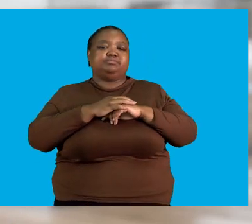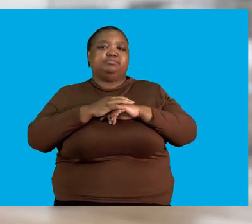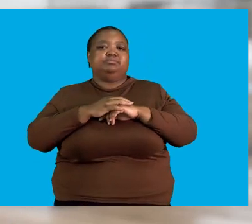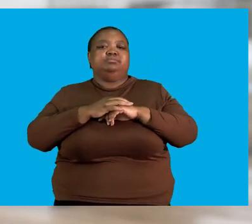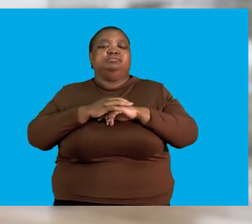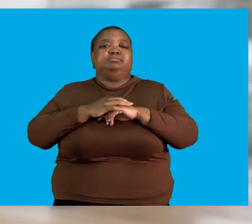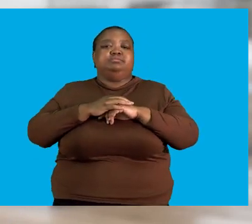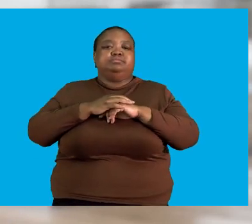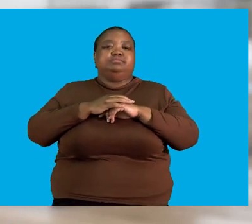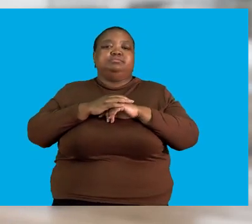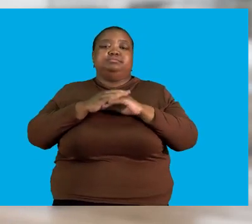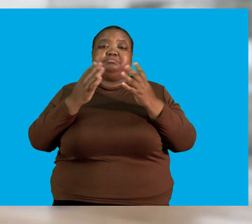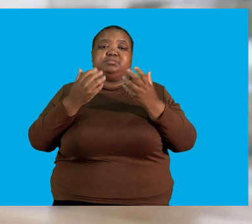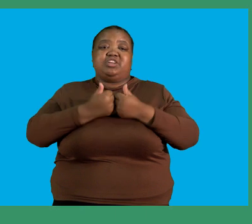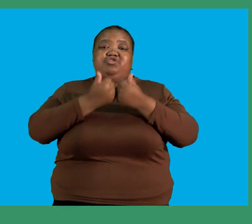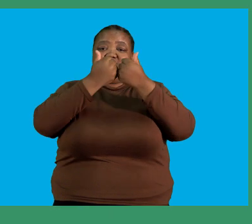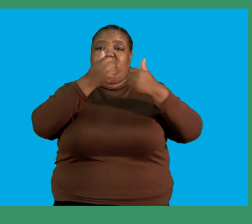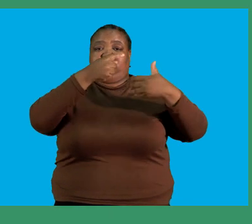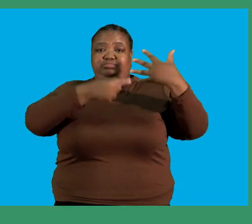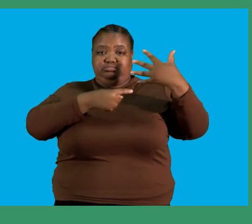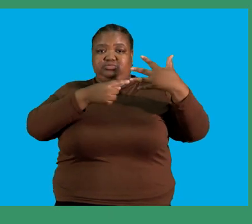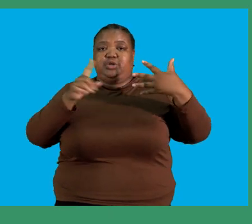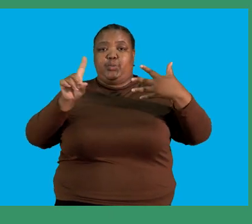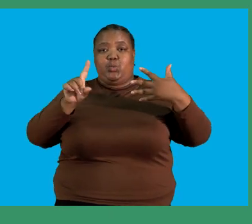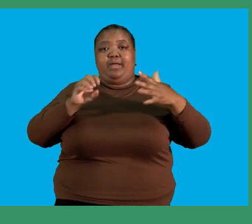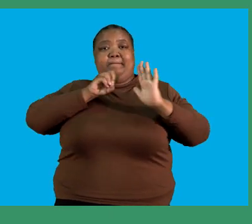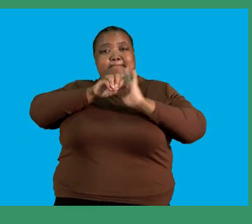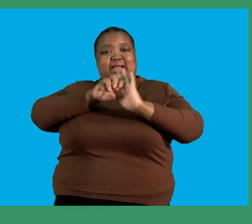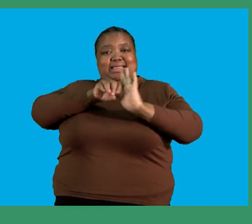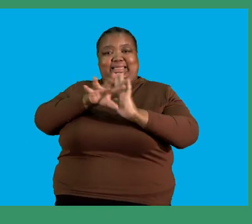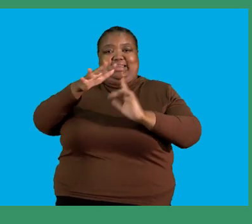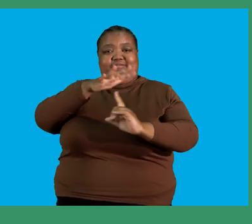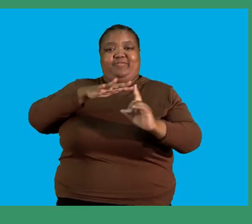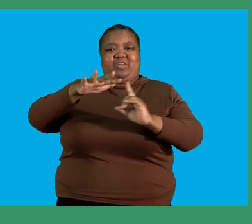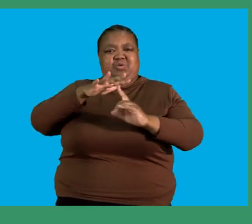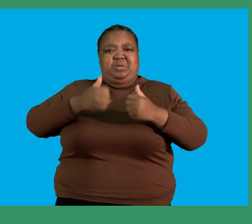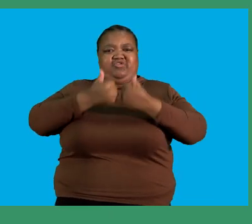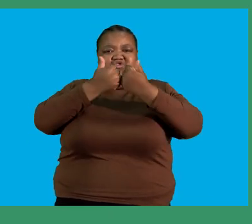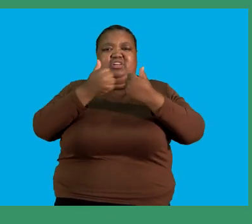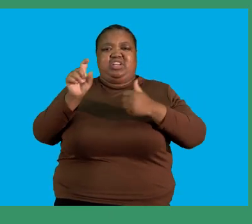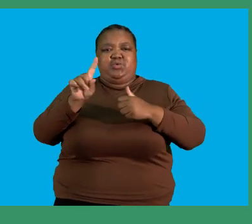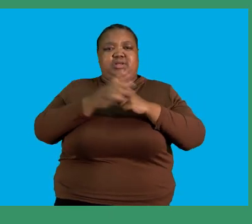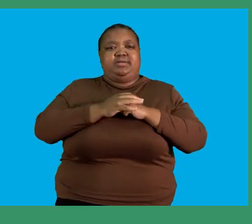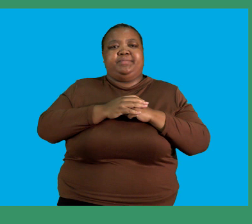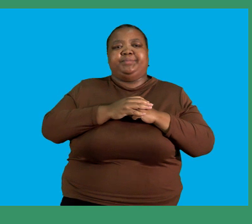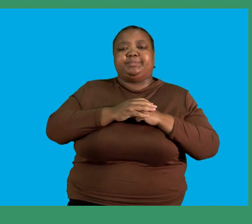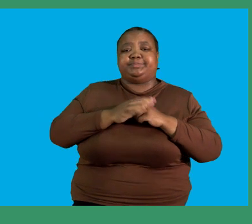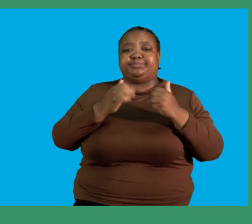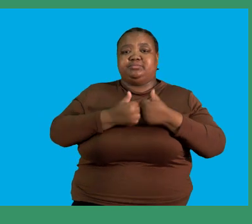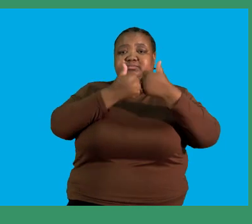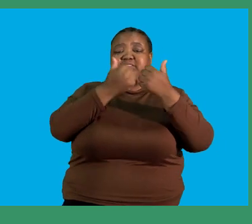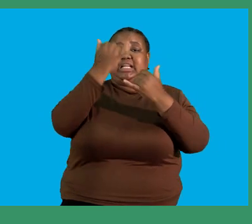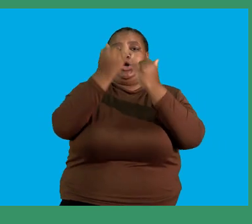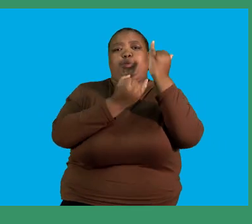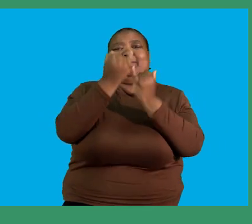Then let's look at the different challenges that you can face in the market environment. Now, you can face a